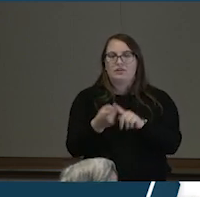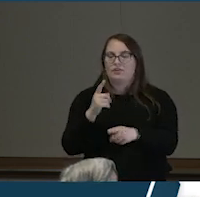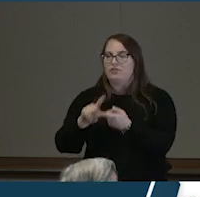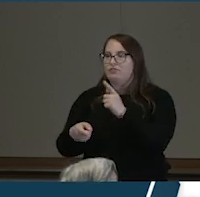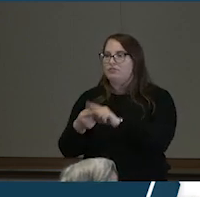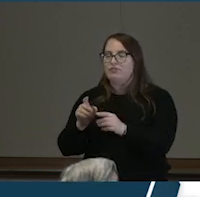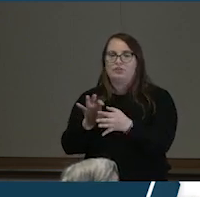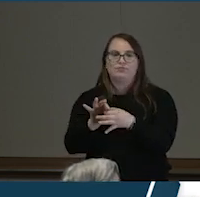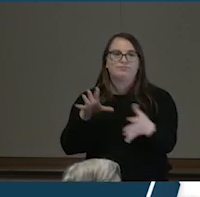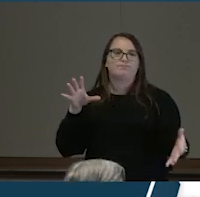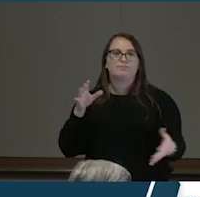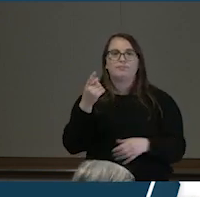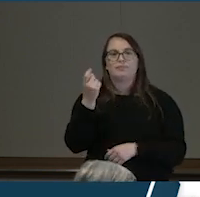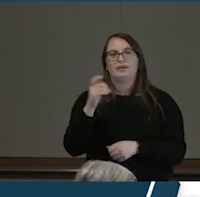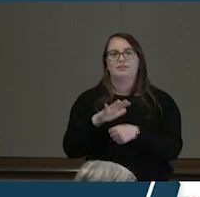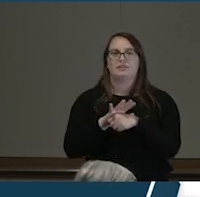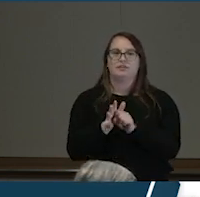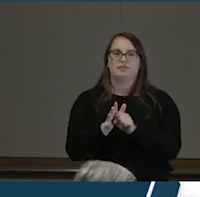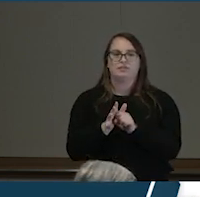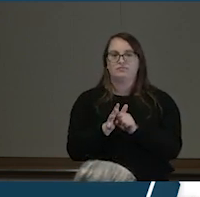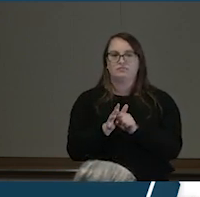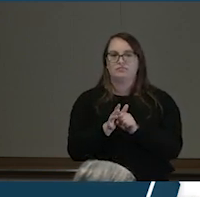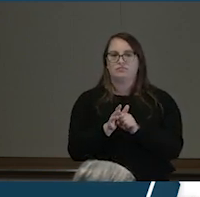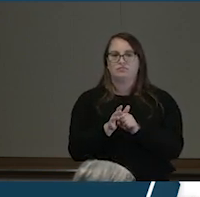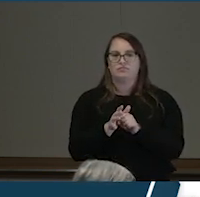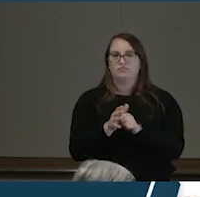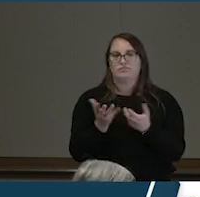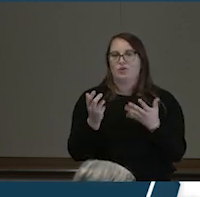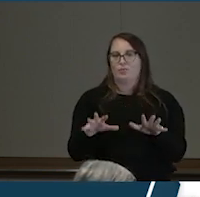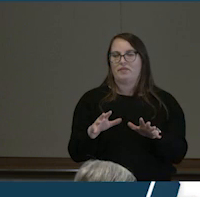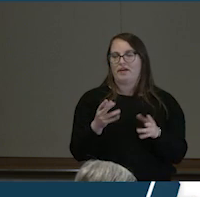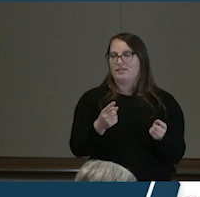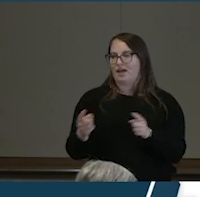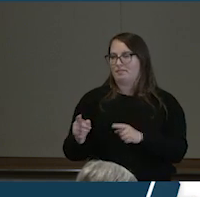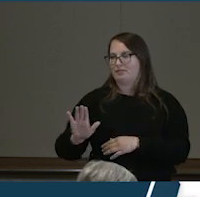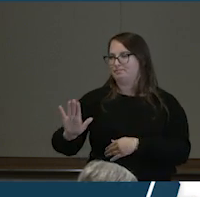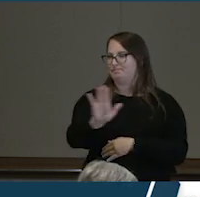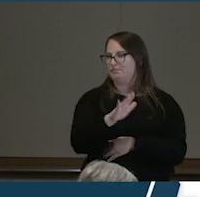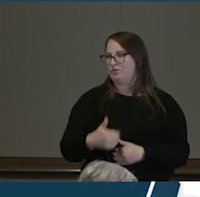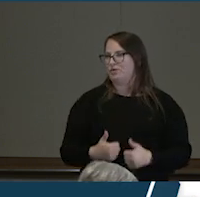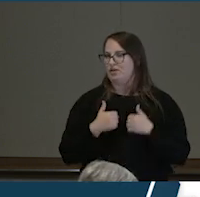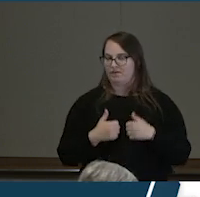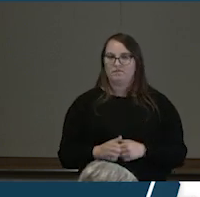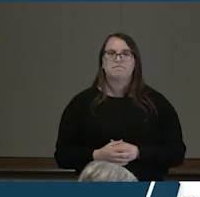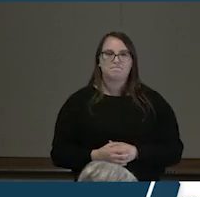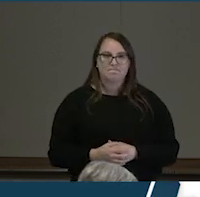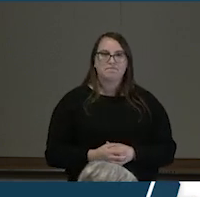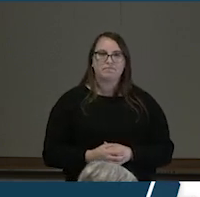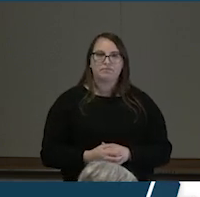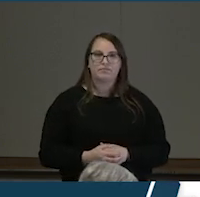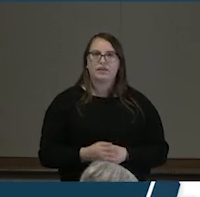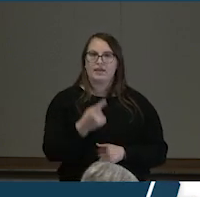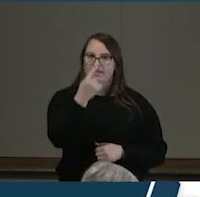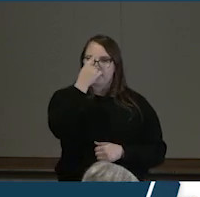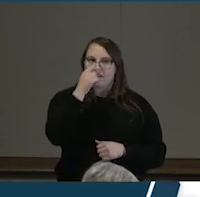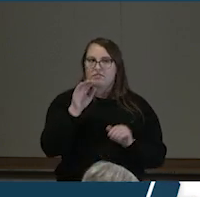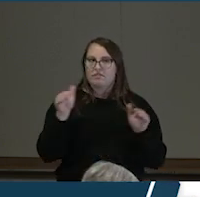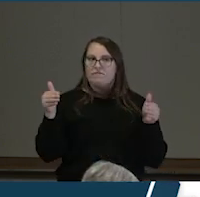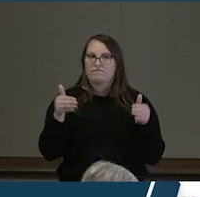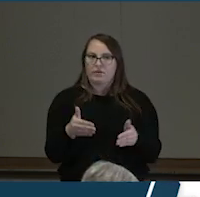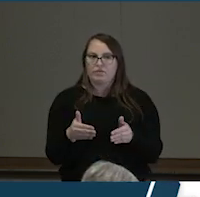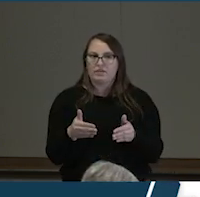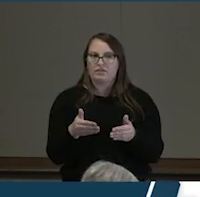that was happening. Don't let that be you. So just stay focused on the things that are important and the supports that you